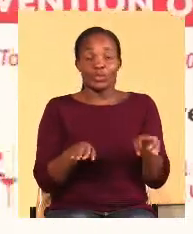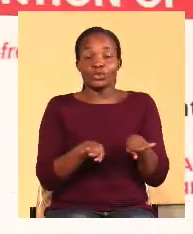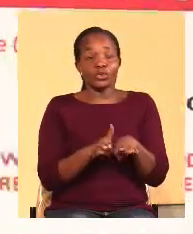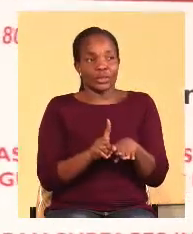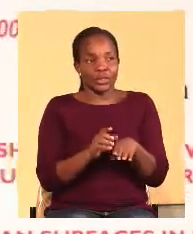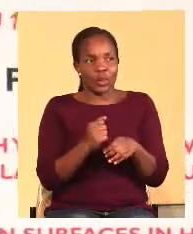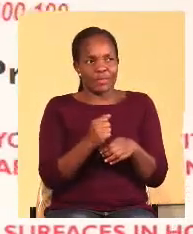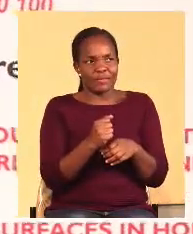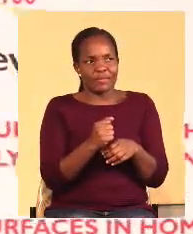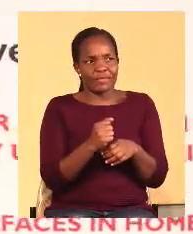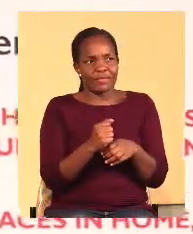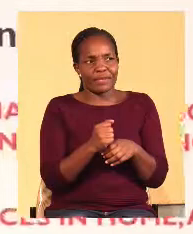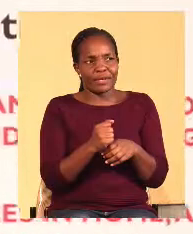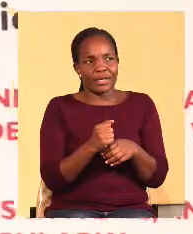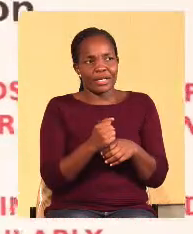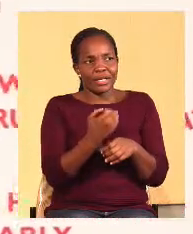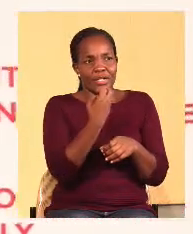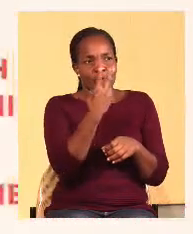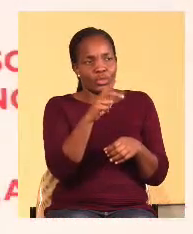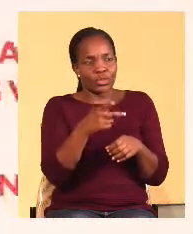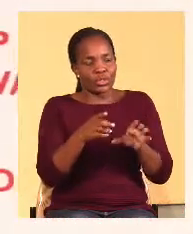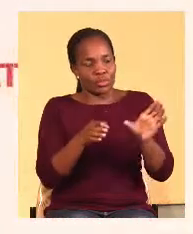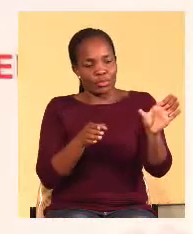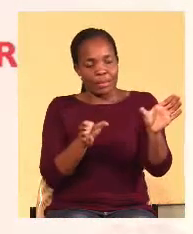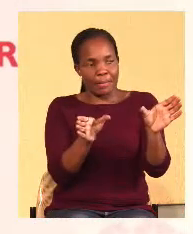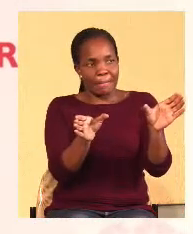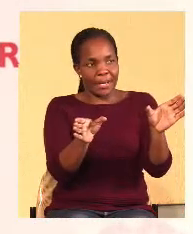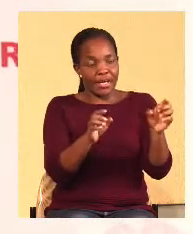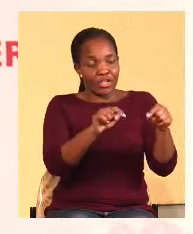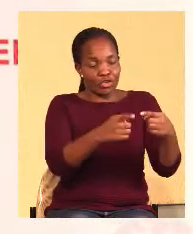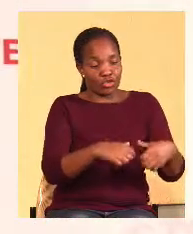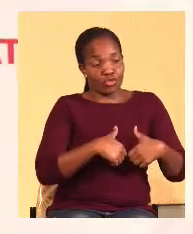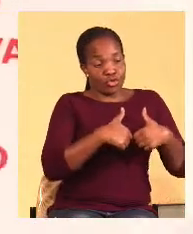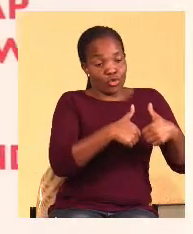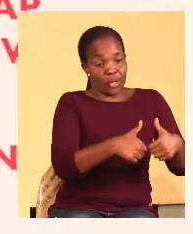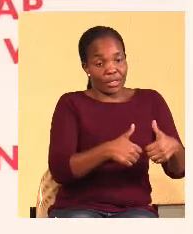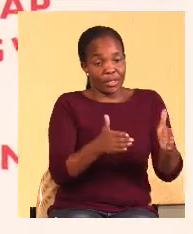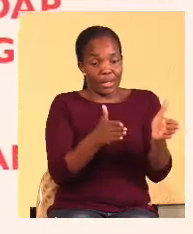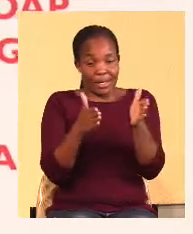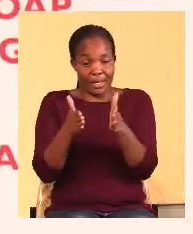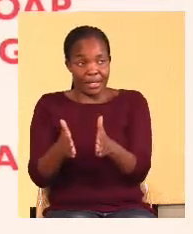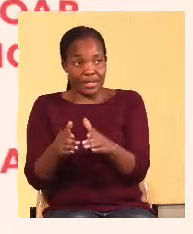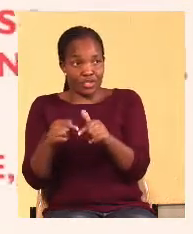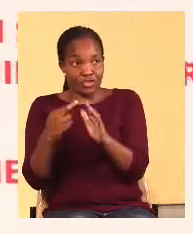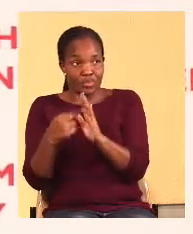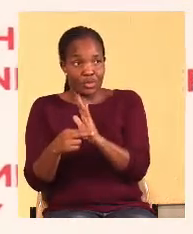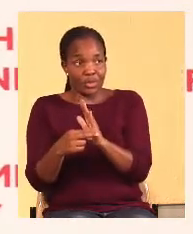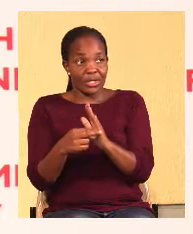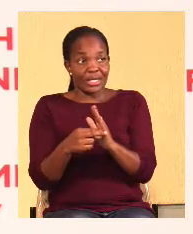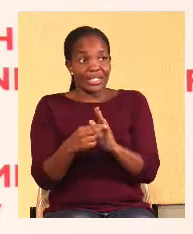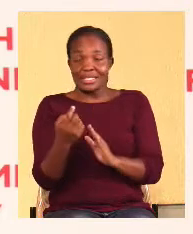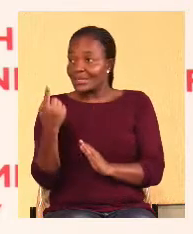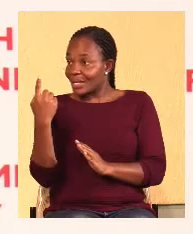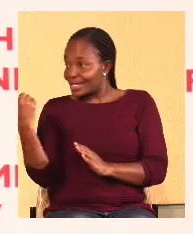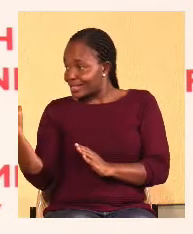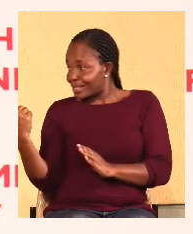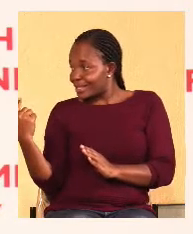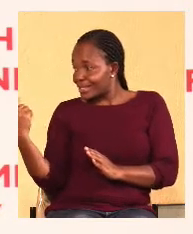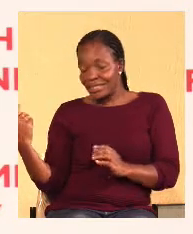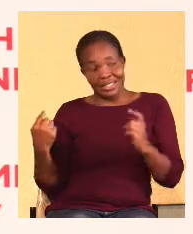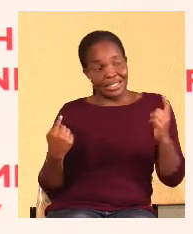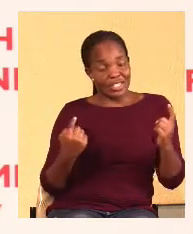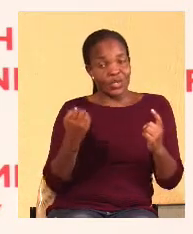two sets of things that we wanted to address, the health update. And so we will start with them, each one, just very